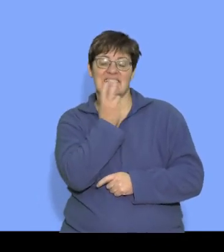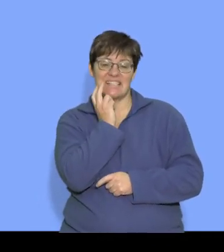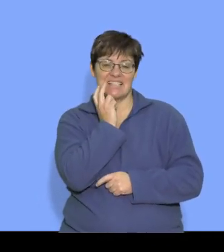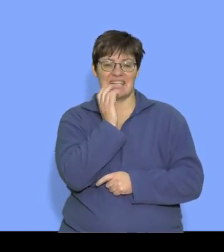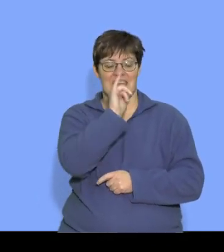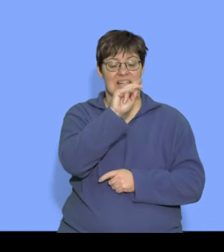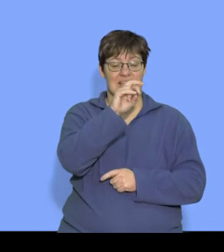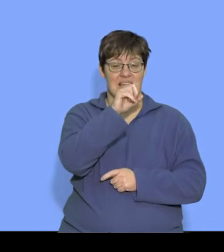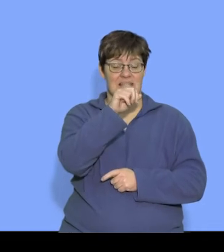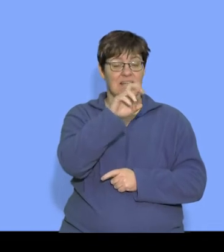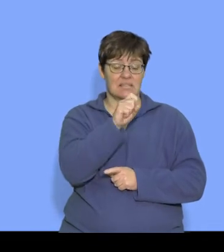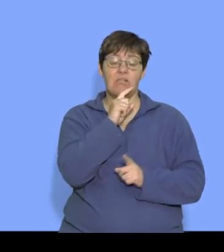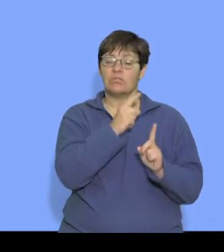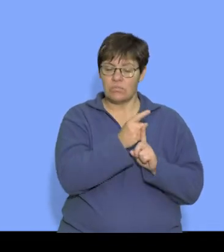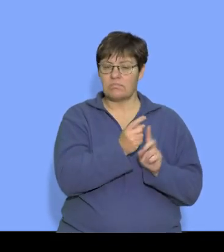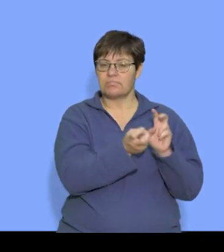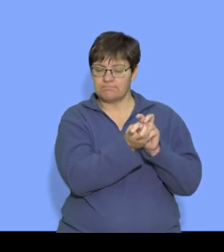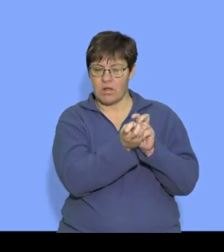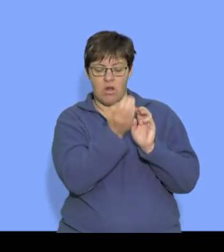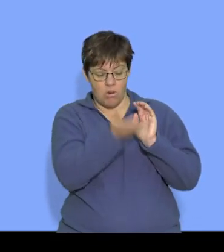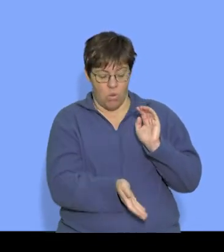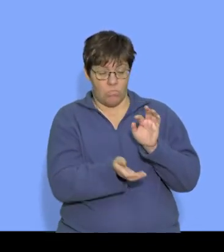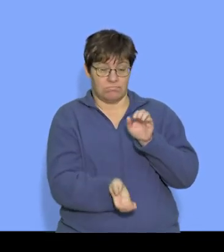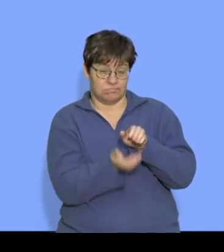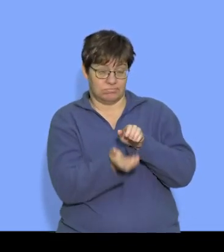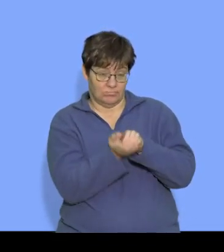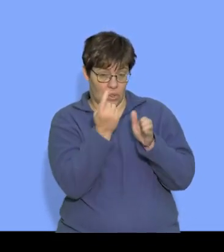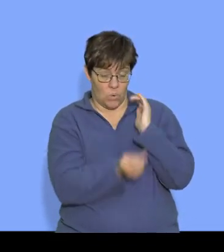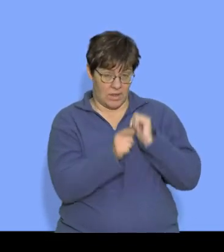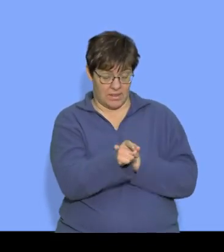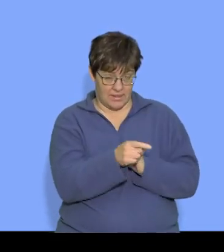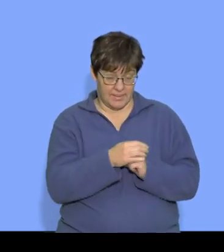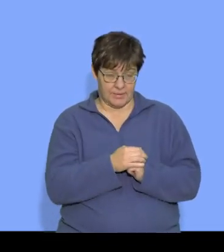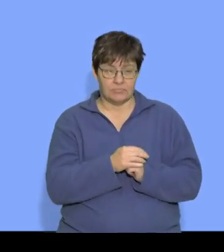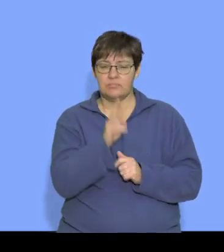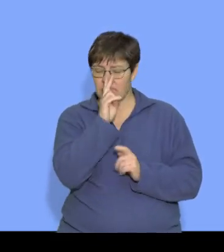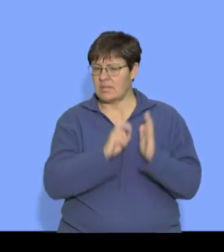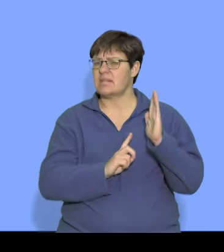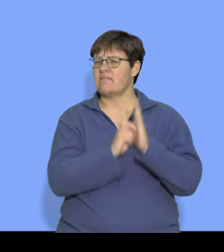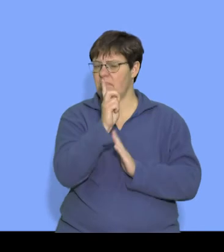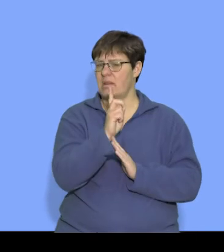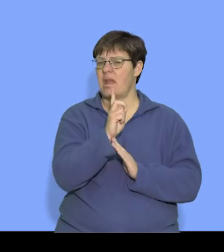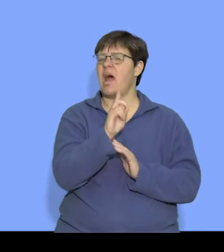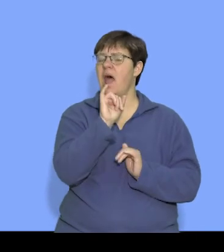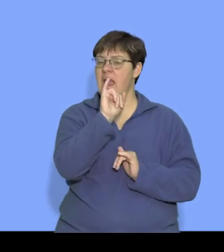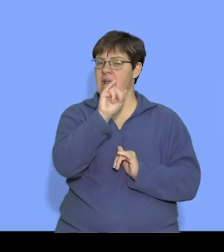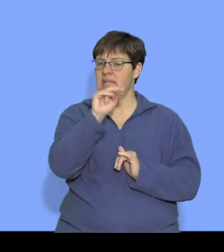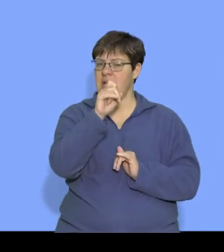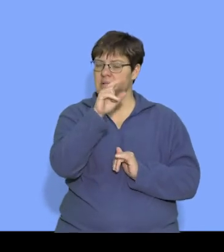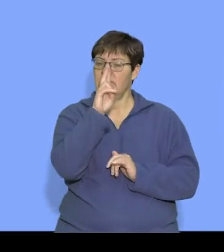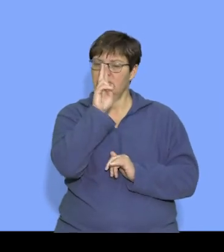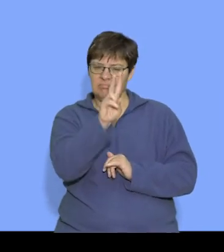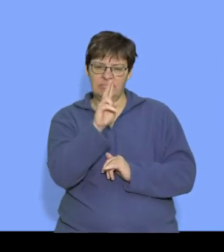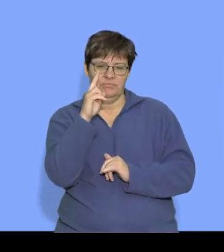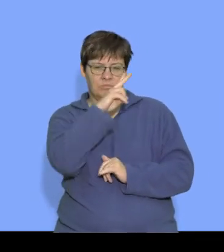often only found in the lower jaw. So if you look at this jaw, you can see well-developed incisors indicated in blue,